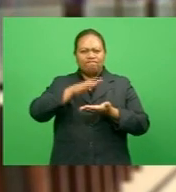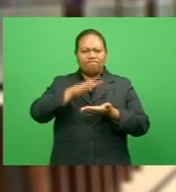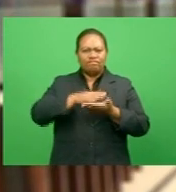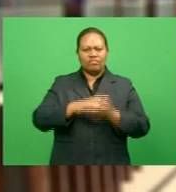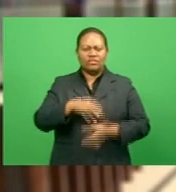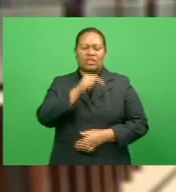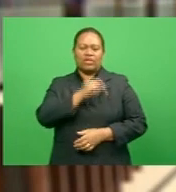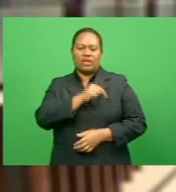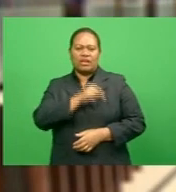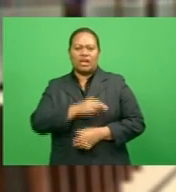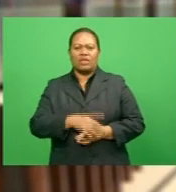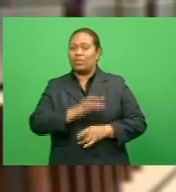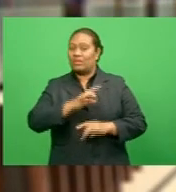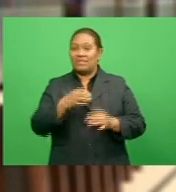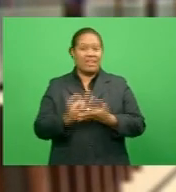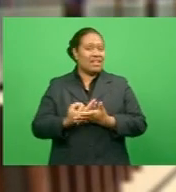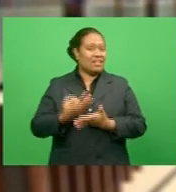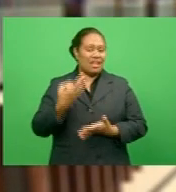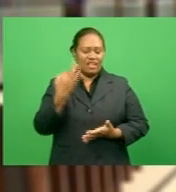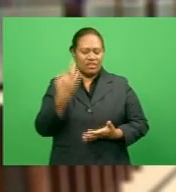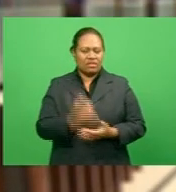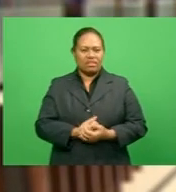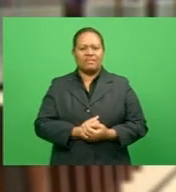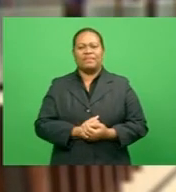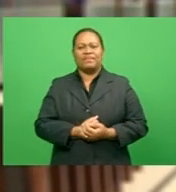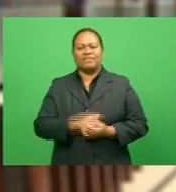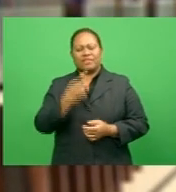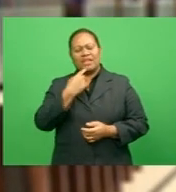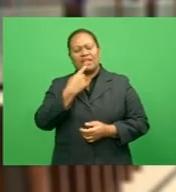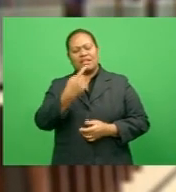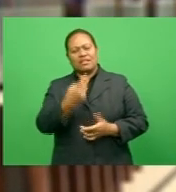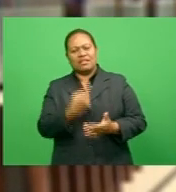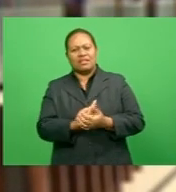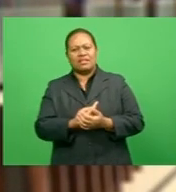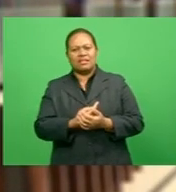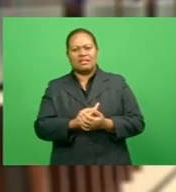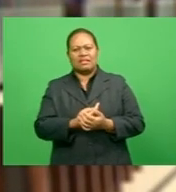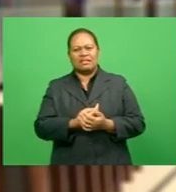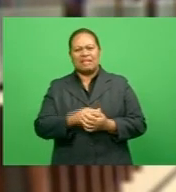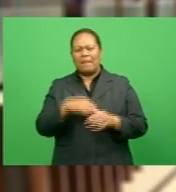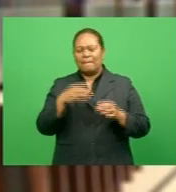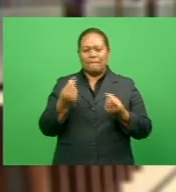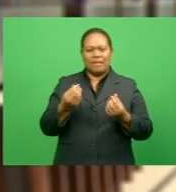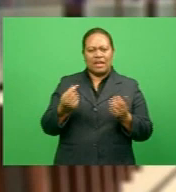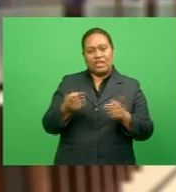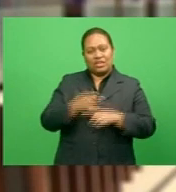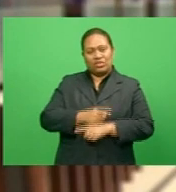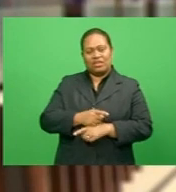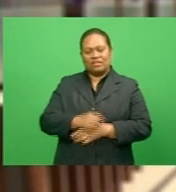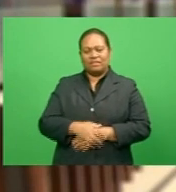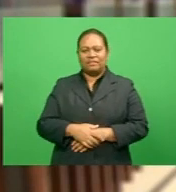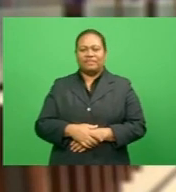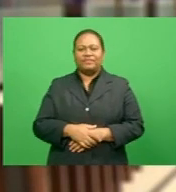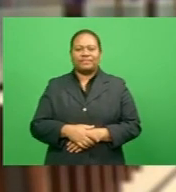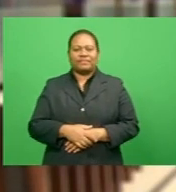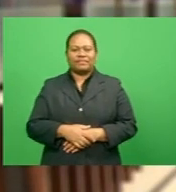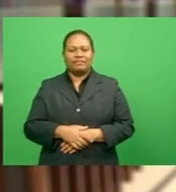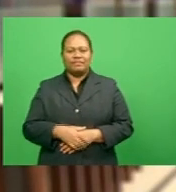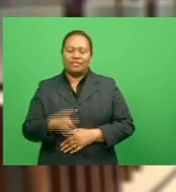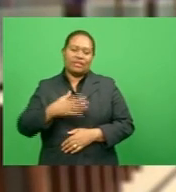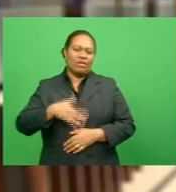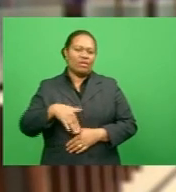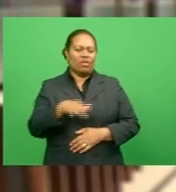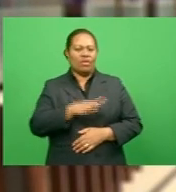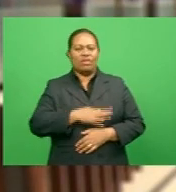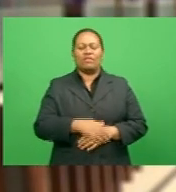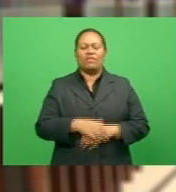requirement ratio for financial institutions when conducting some foreign exchange forward trading. That's a wrap